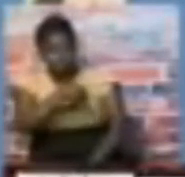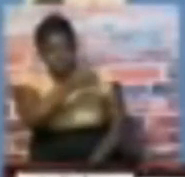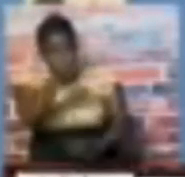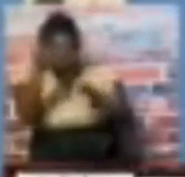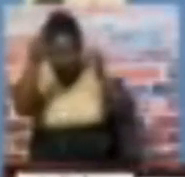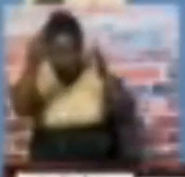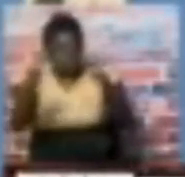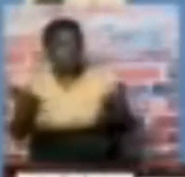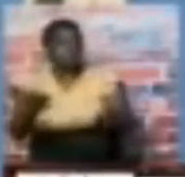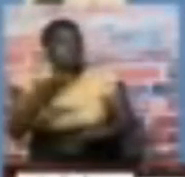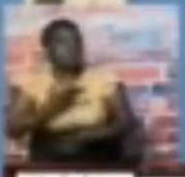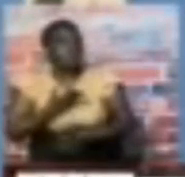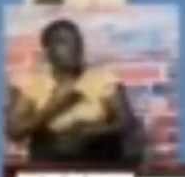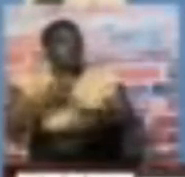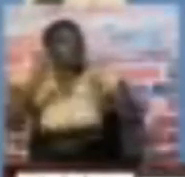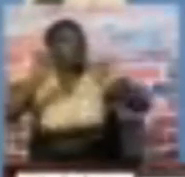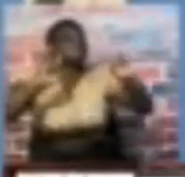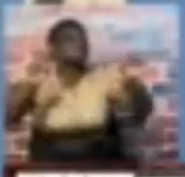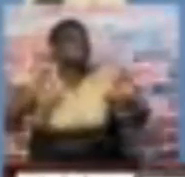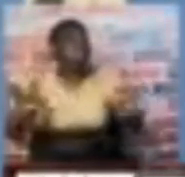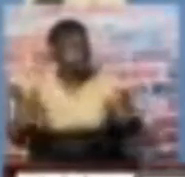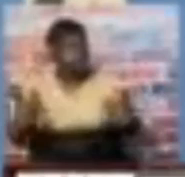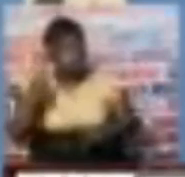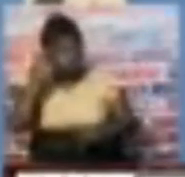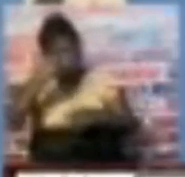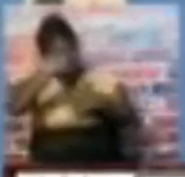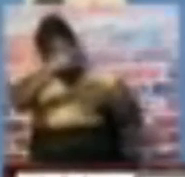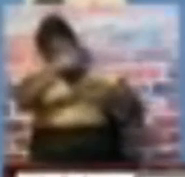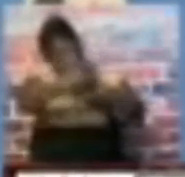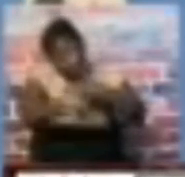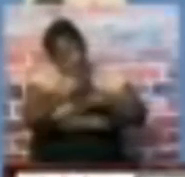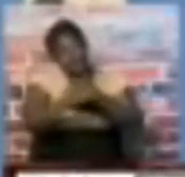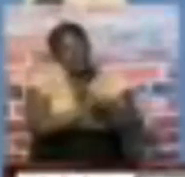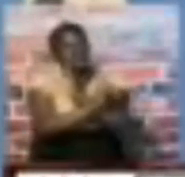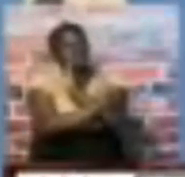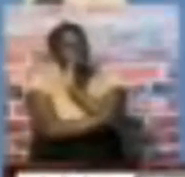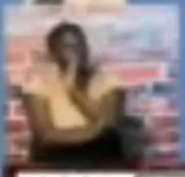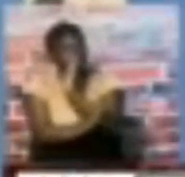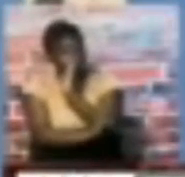required. Now, for the border districts,